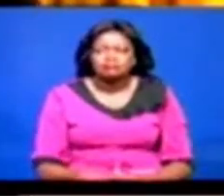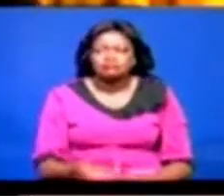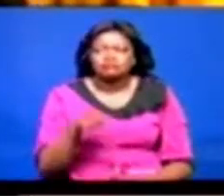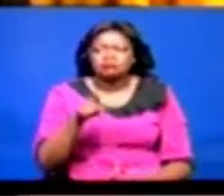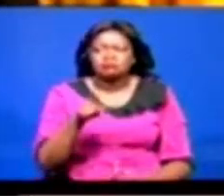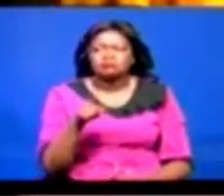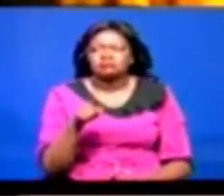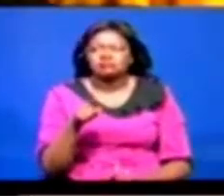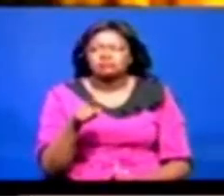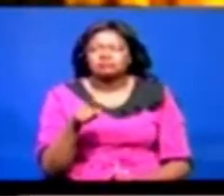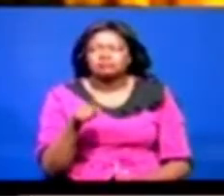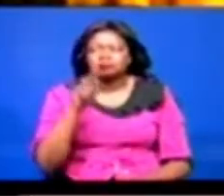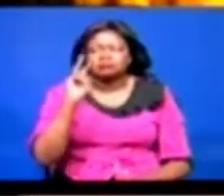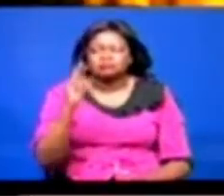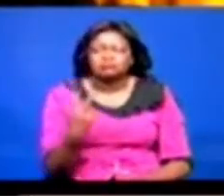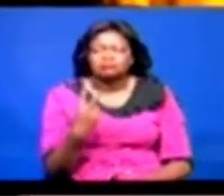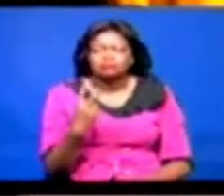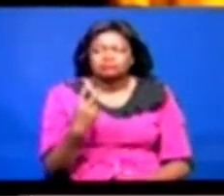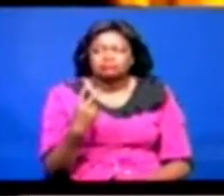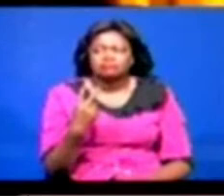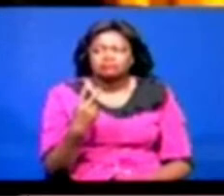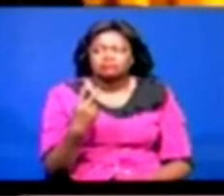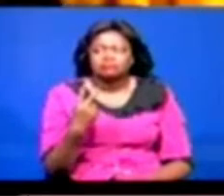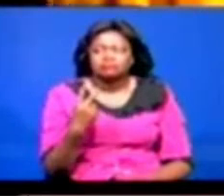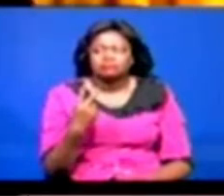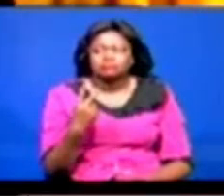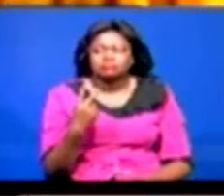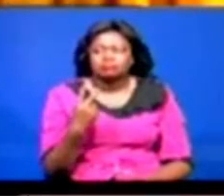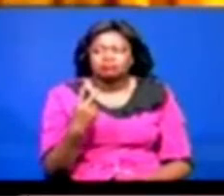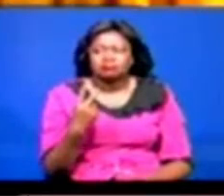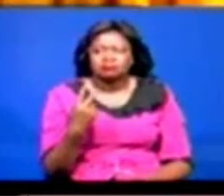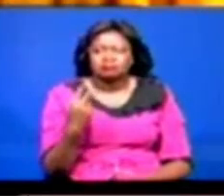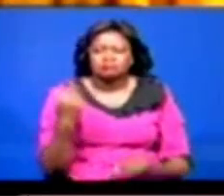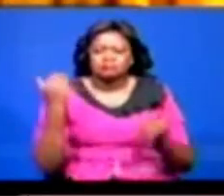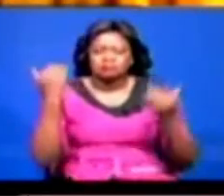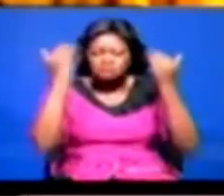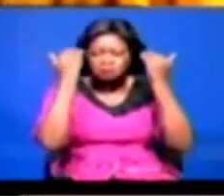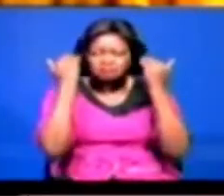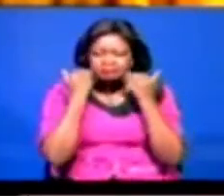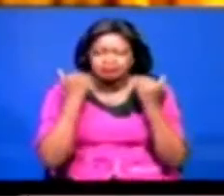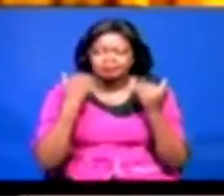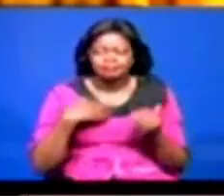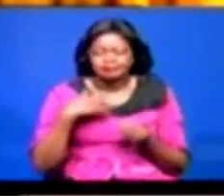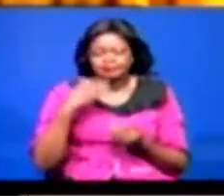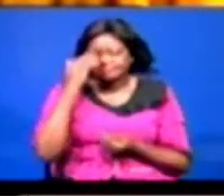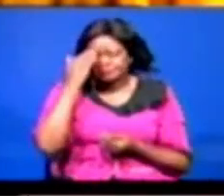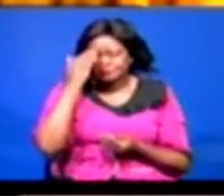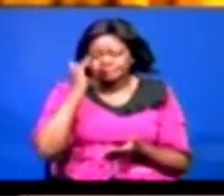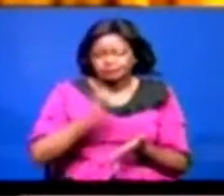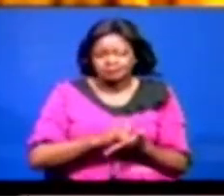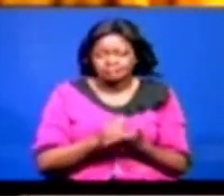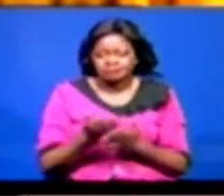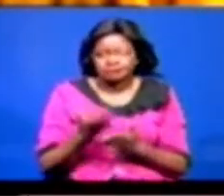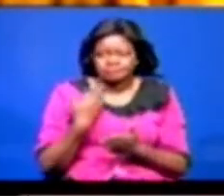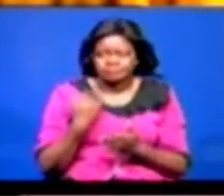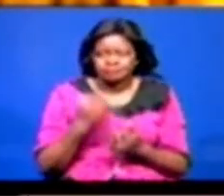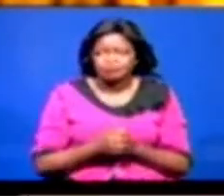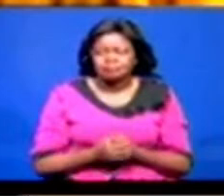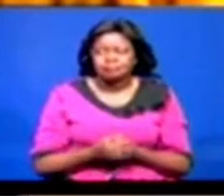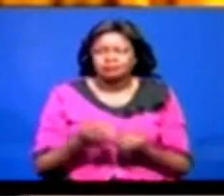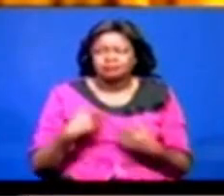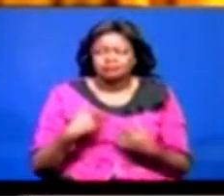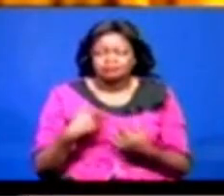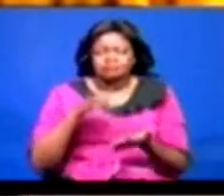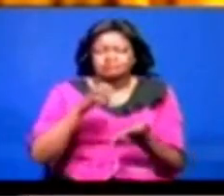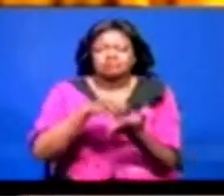the second issue that, and this is the court will take judicial notice of this, is that there was ongoing litigation in Mombasa regarding the gubernatorial